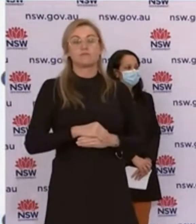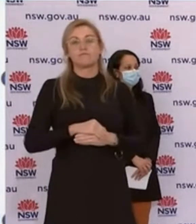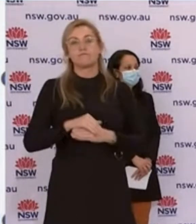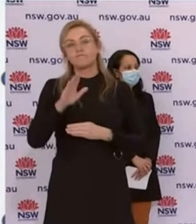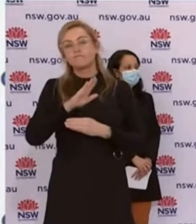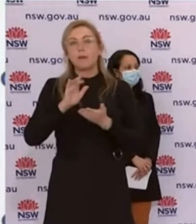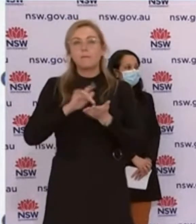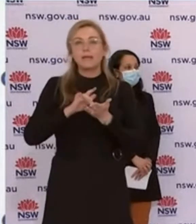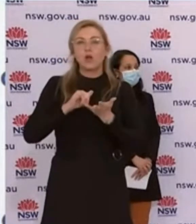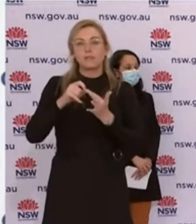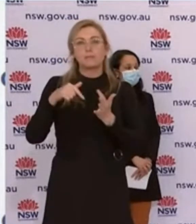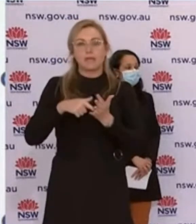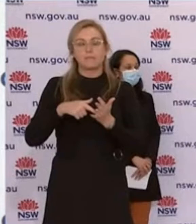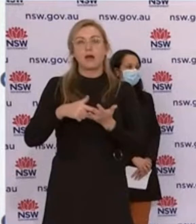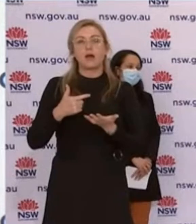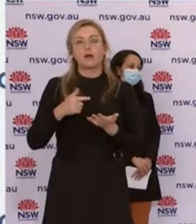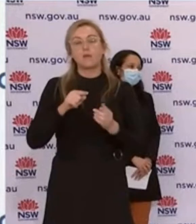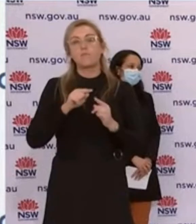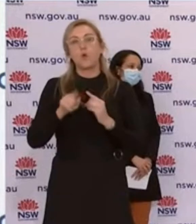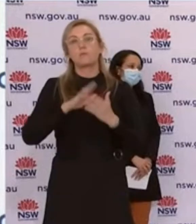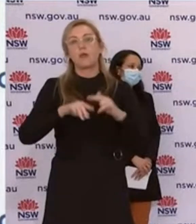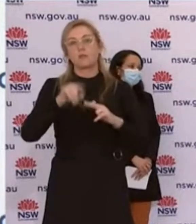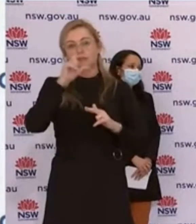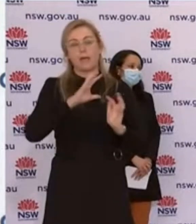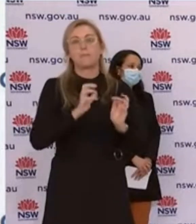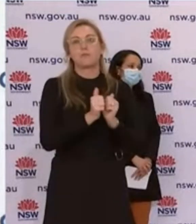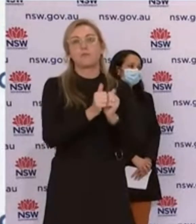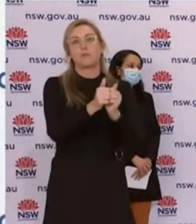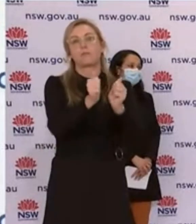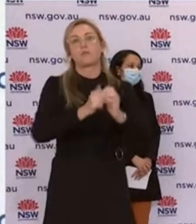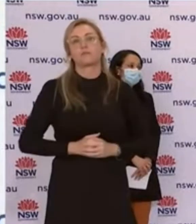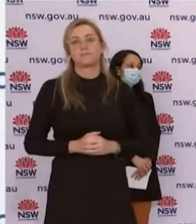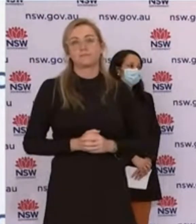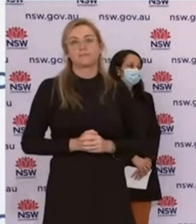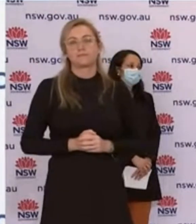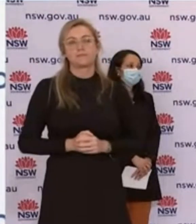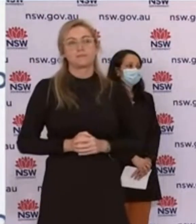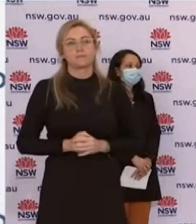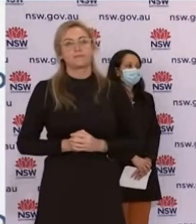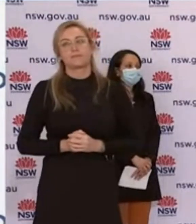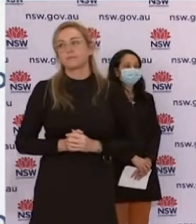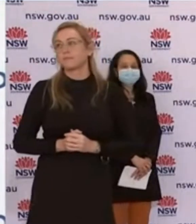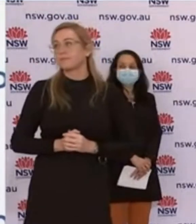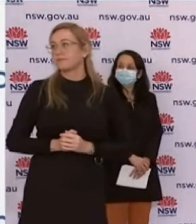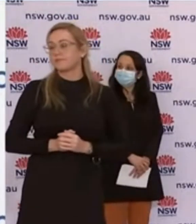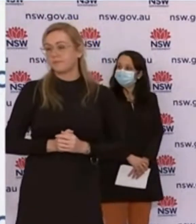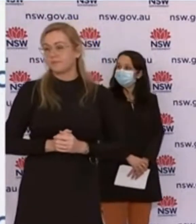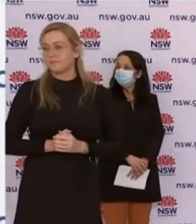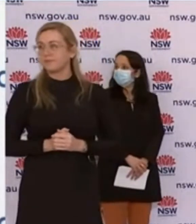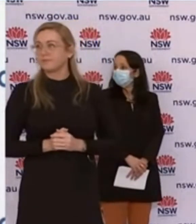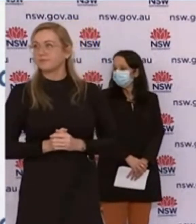when we expect most parents to be able to make those bookings in earnest in a reasonable time frame. Premier, can you explain a little